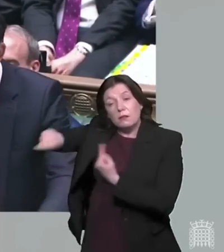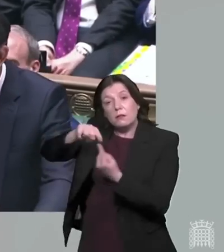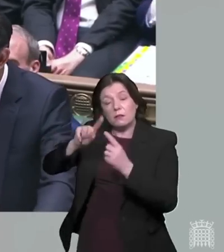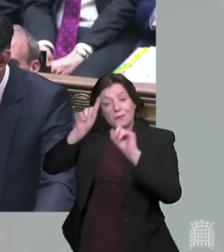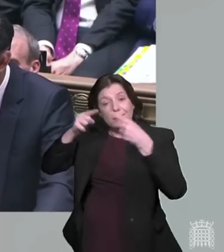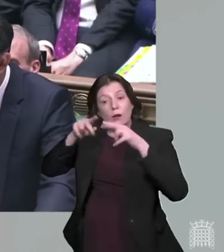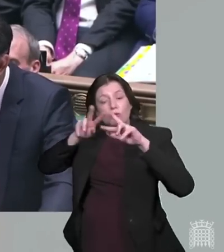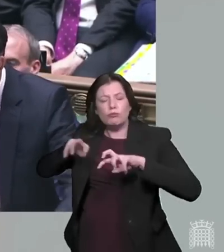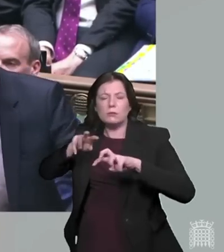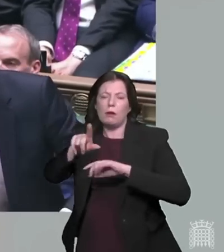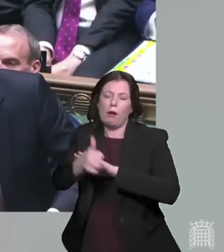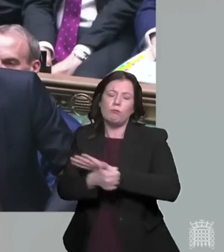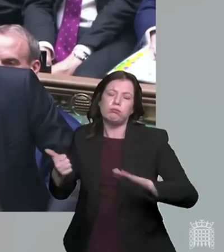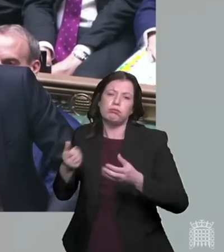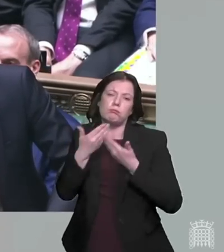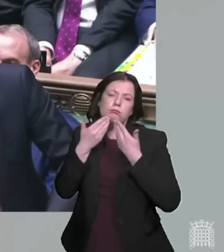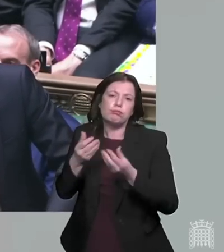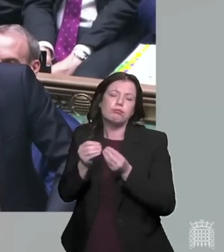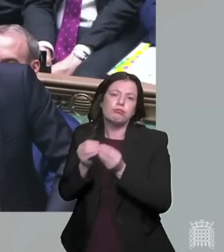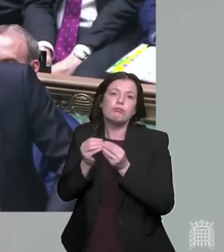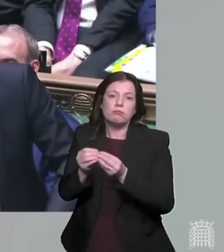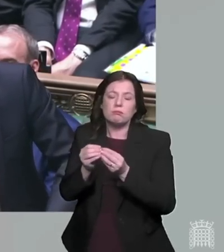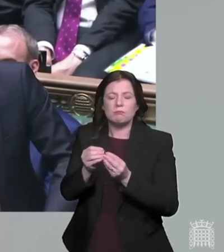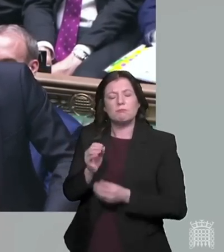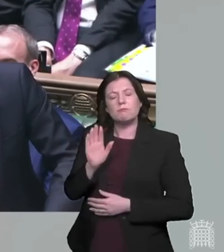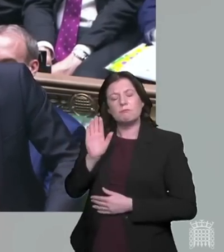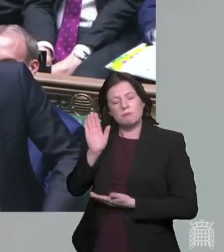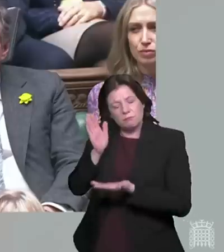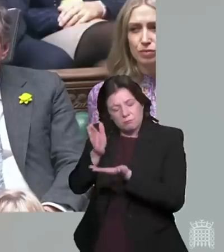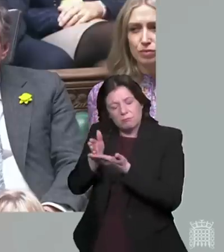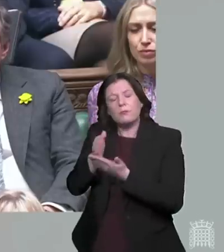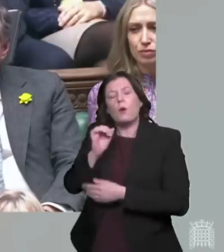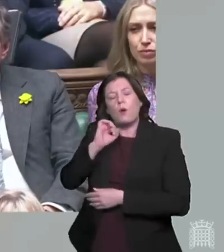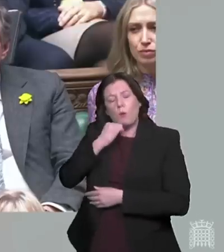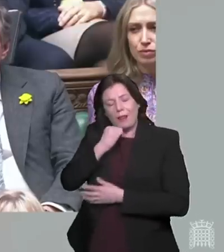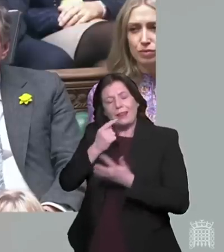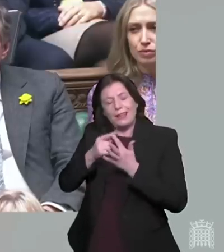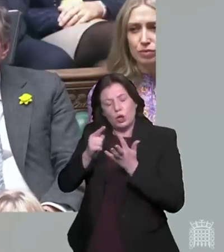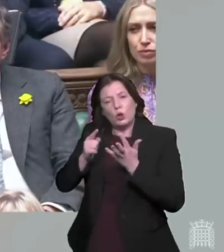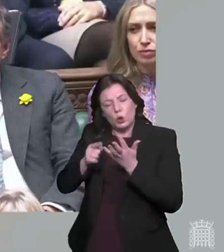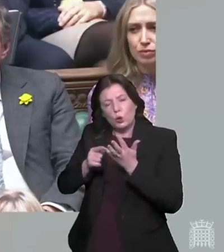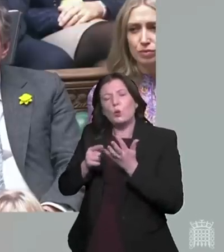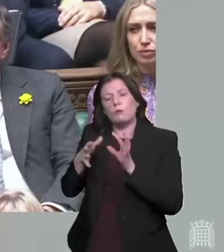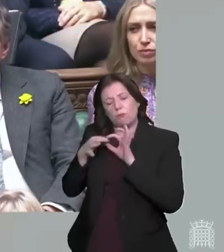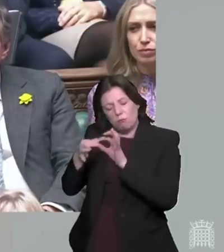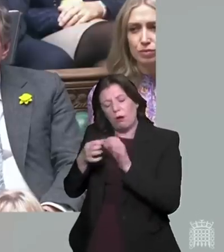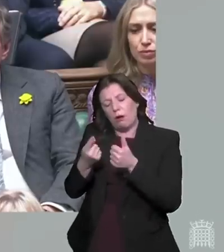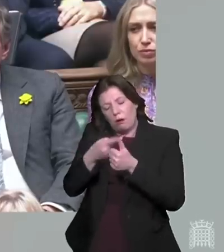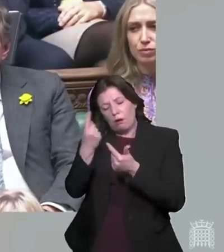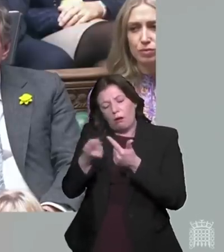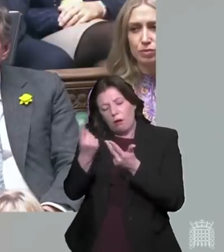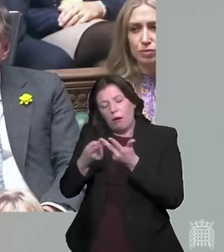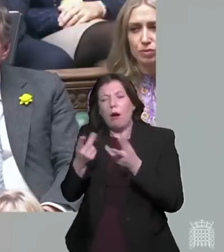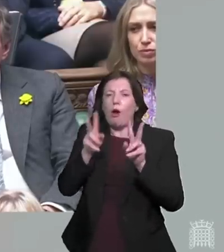a fantastic job. I can assure my right honourable friend that we will continue to work with the EU in a range of areas, not just